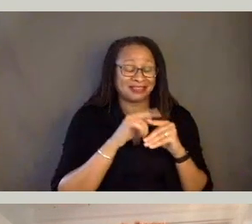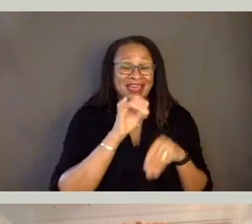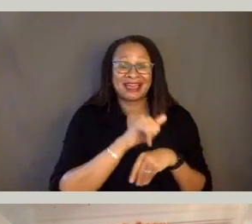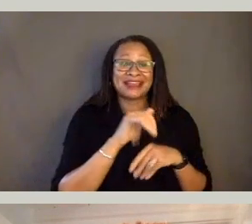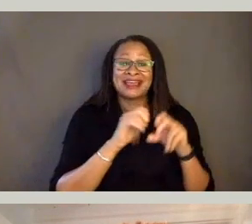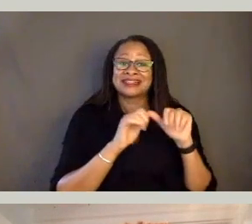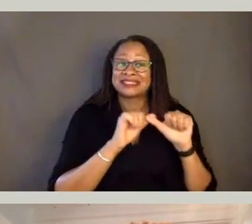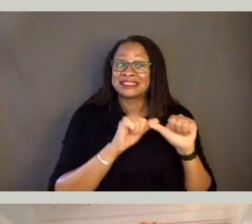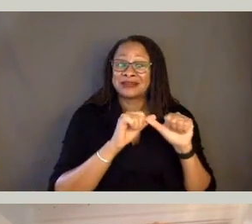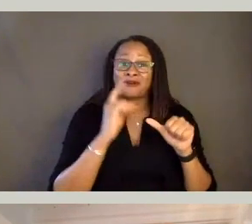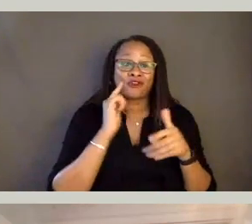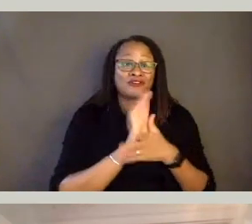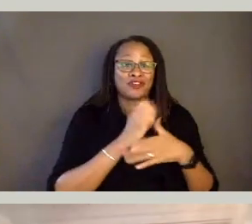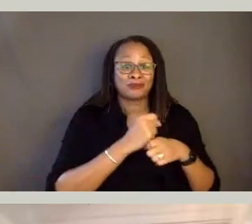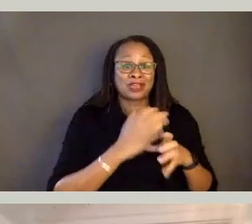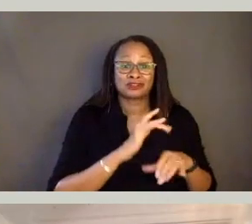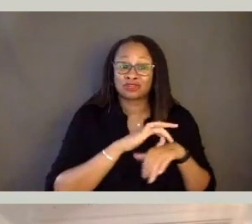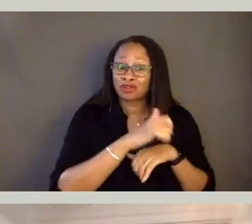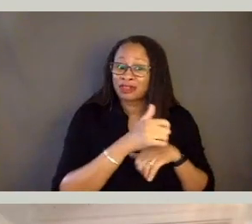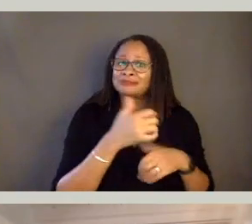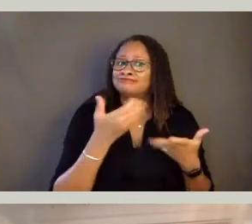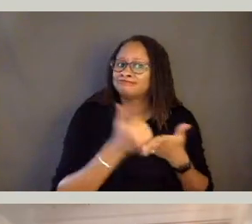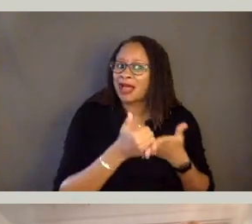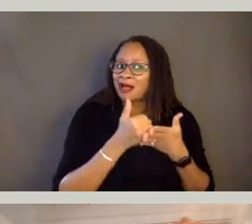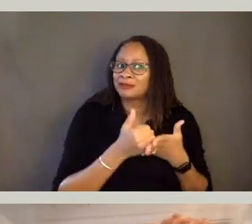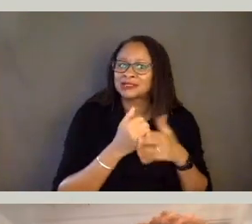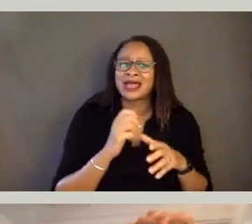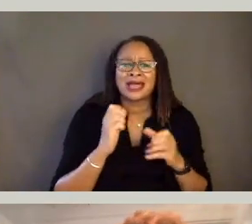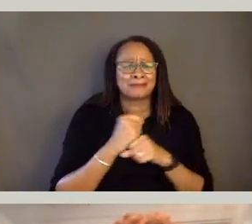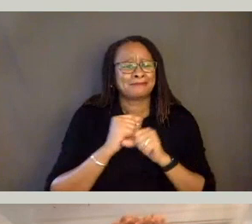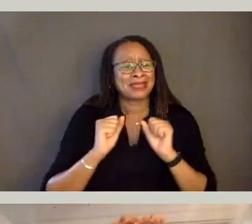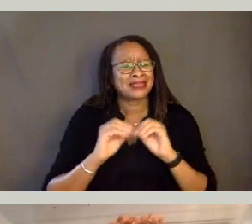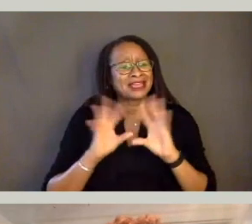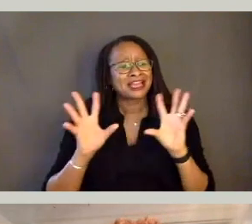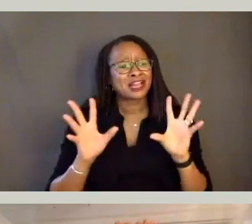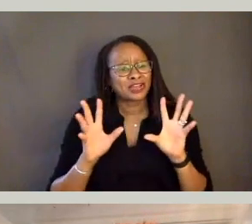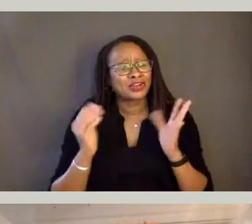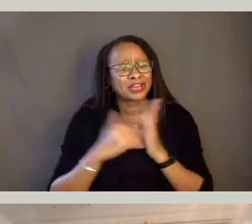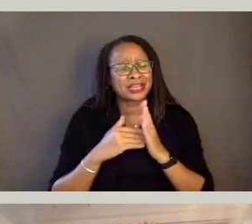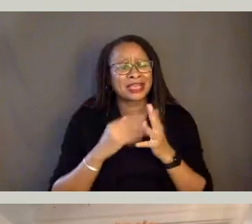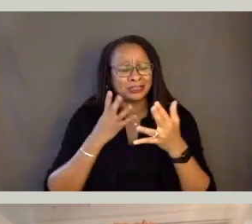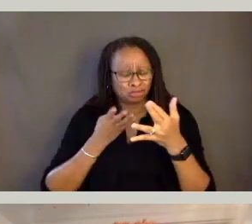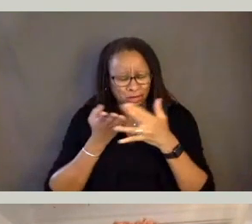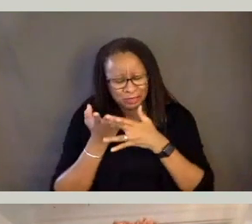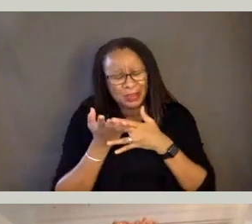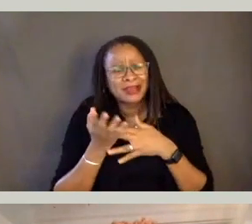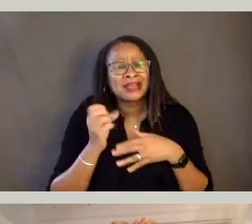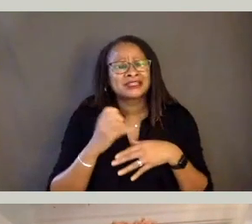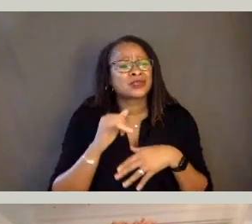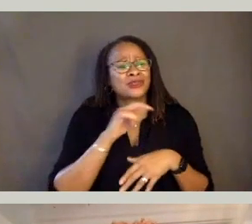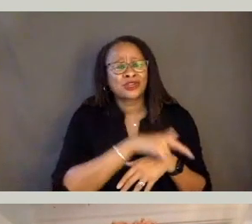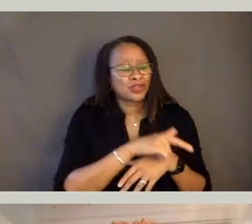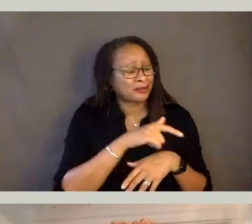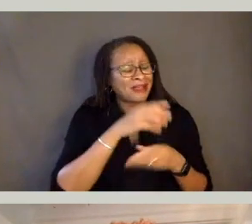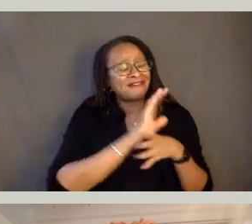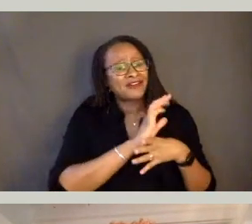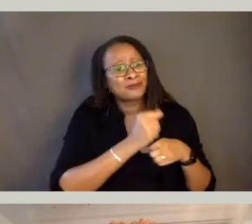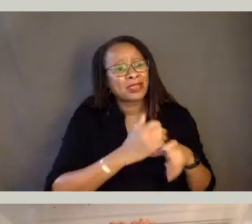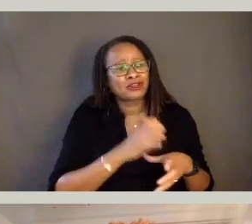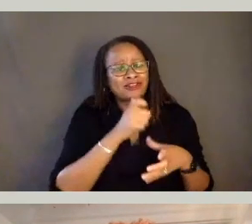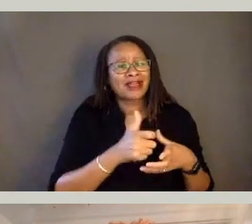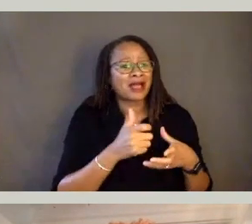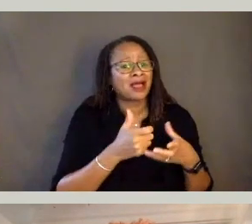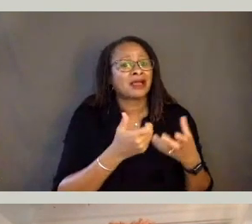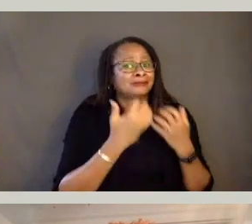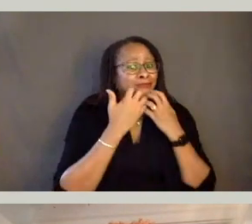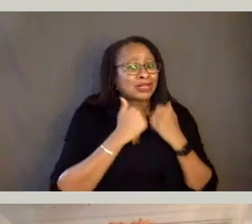helpful. And also a plea that let's make it clear, again, transparency, so filmmakers aren't spending tons of money and precious time while